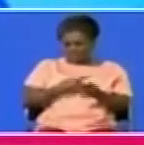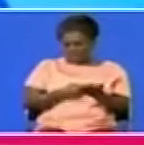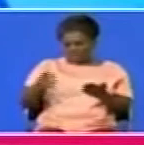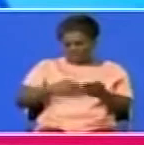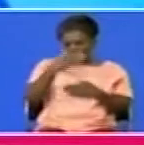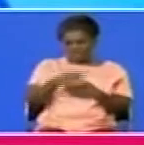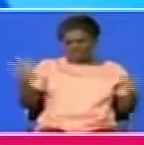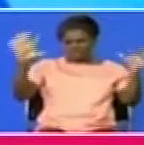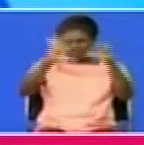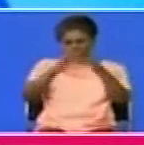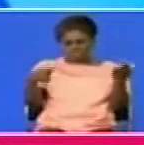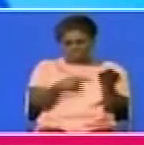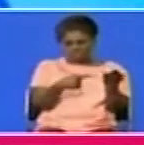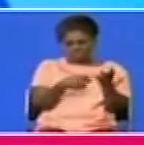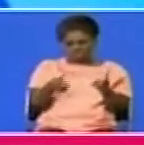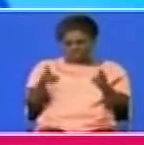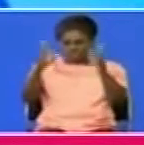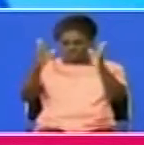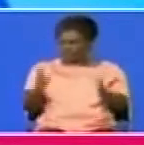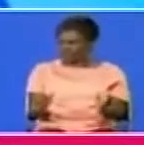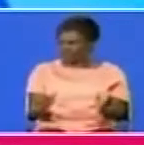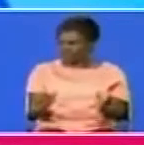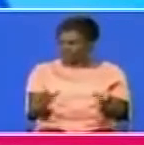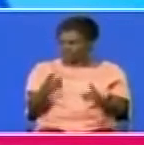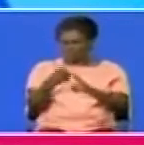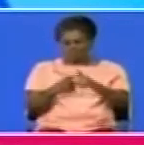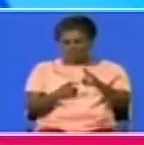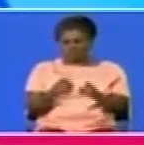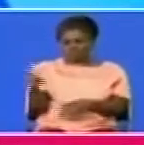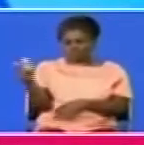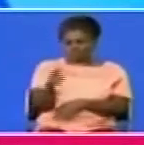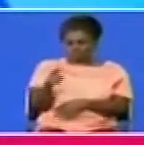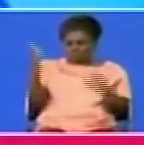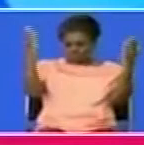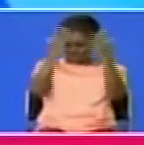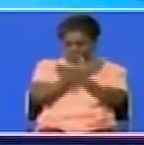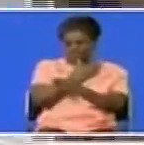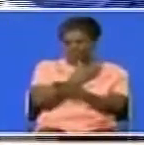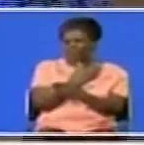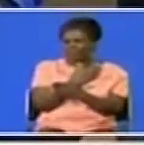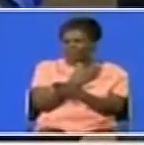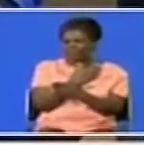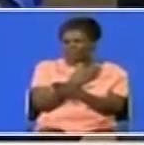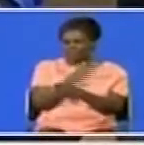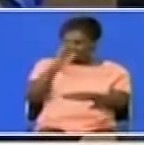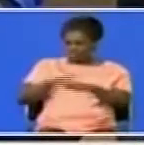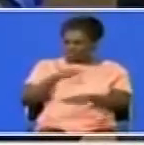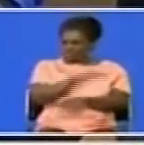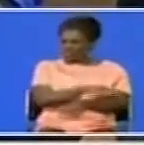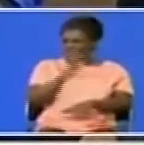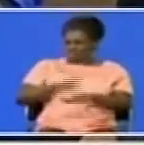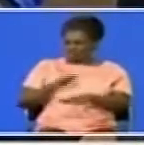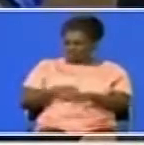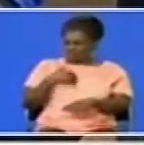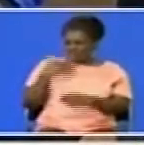that, I'm joined by our digital editor, David Ohito, who joins us from our talk studio tonight. David, good evening. It's good to have you